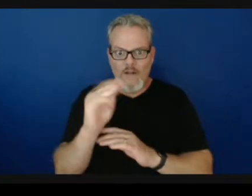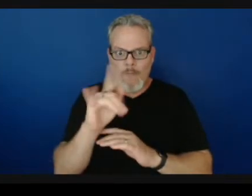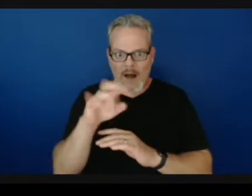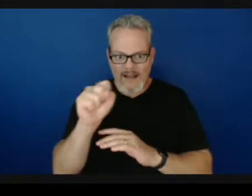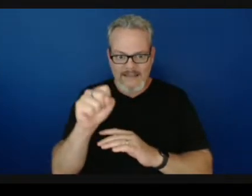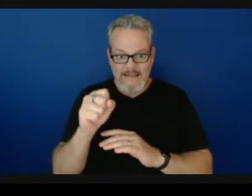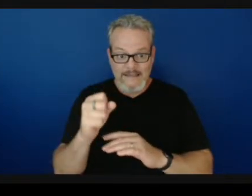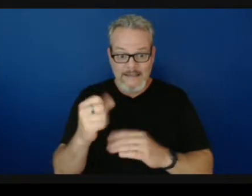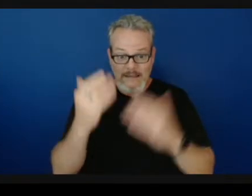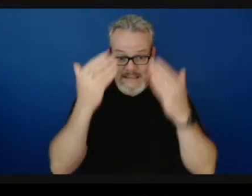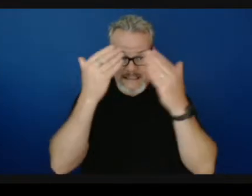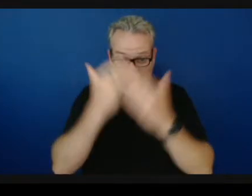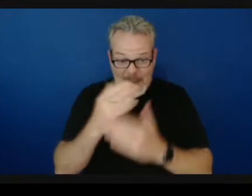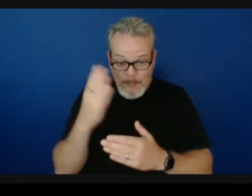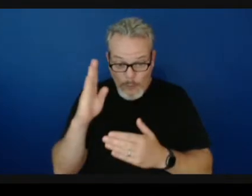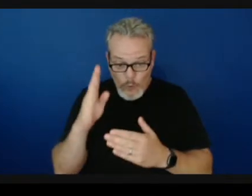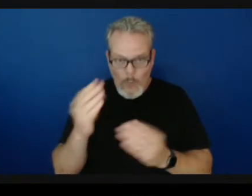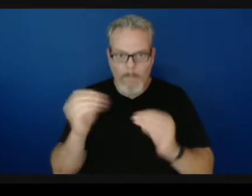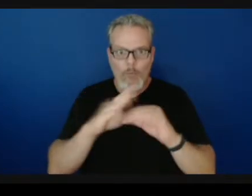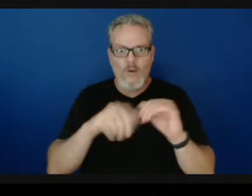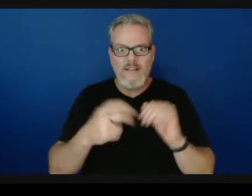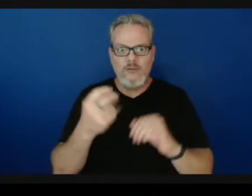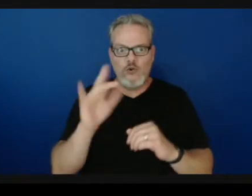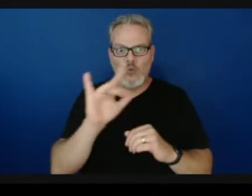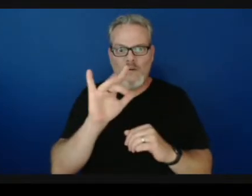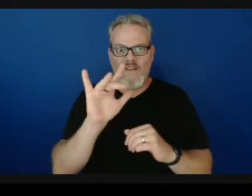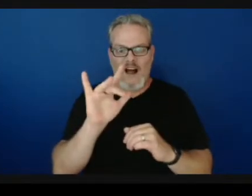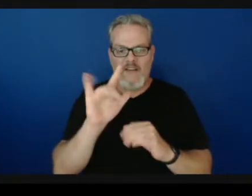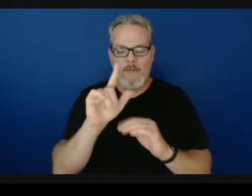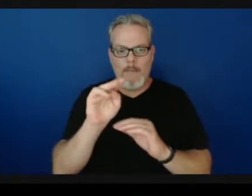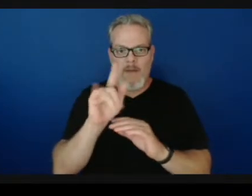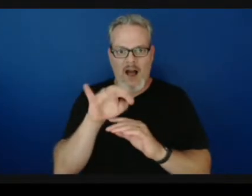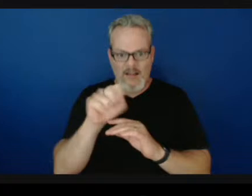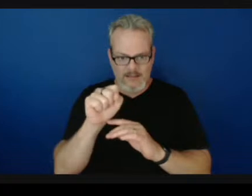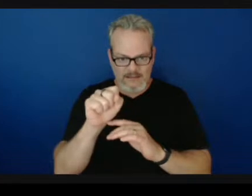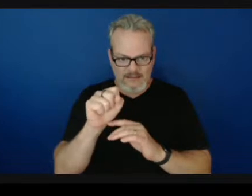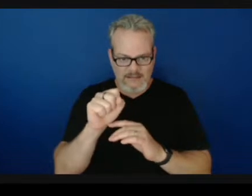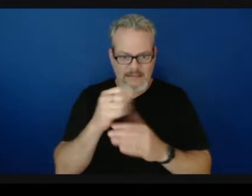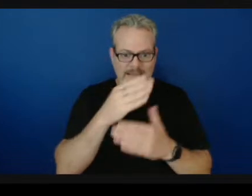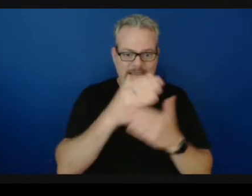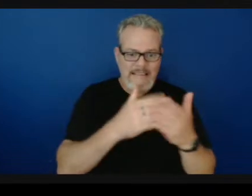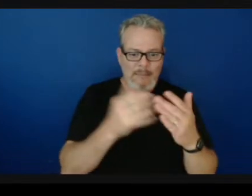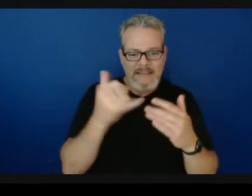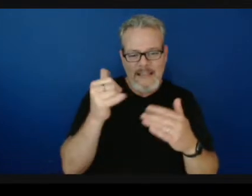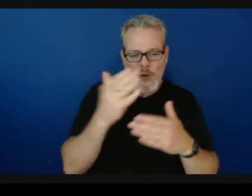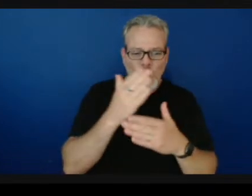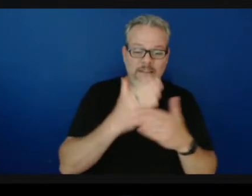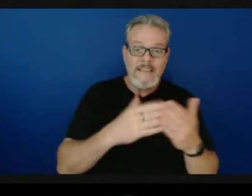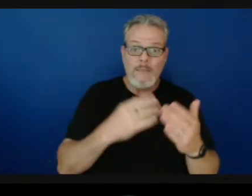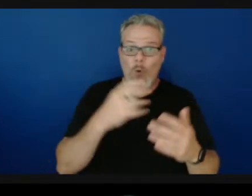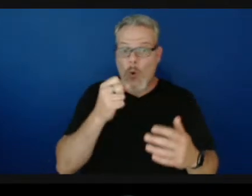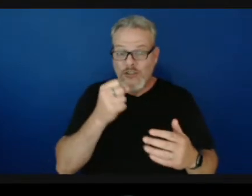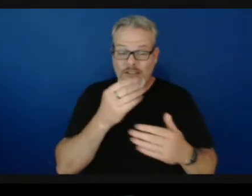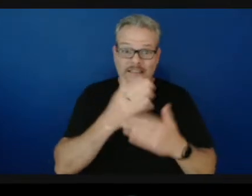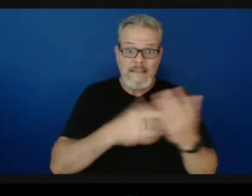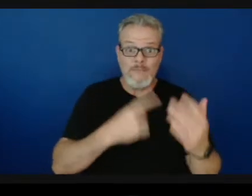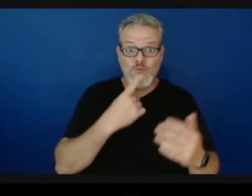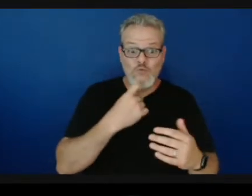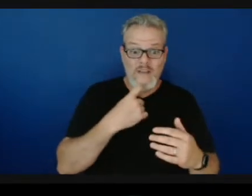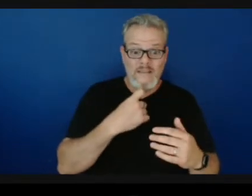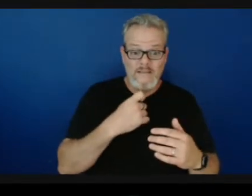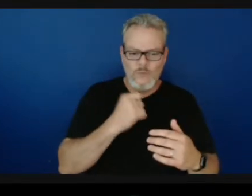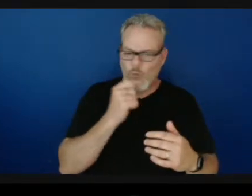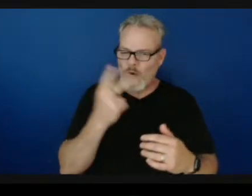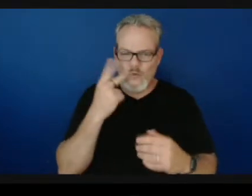so. The reds being the shallower ones, and you might see some oranges in between. Oranges and yellows. We don't see too many of the green in the